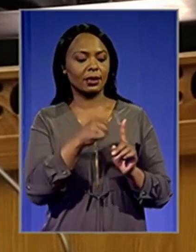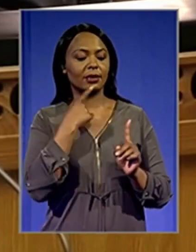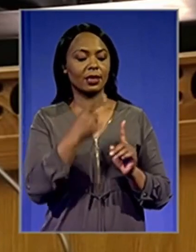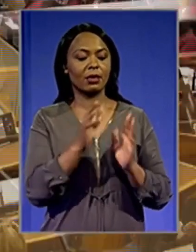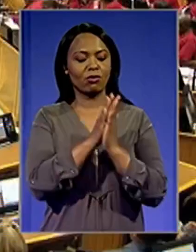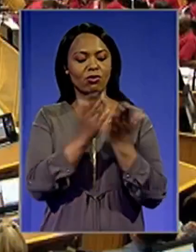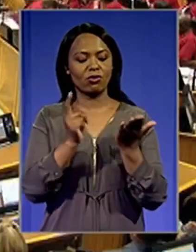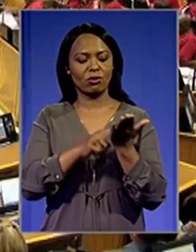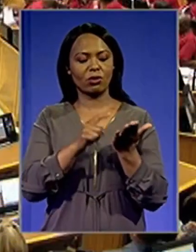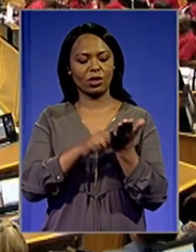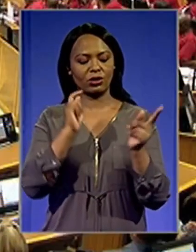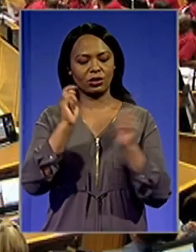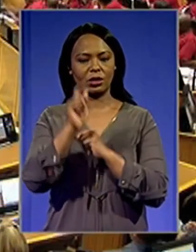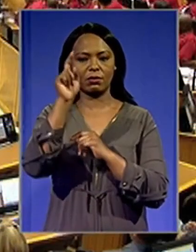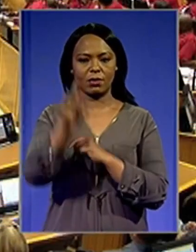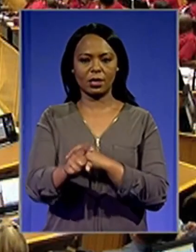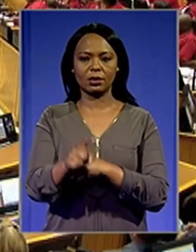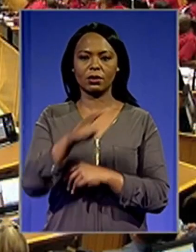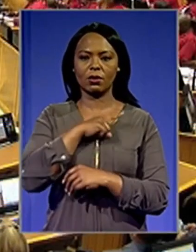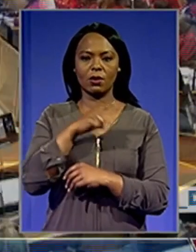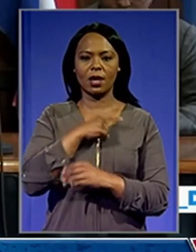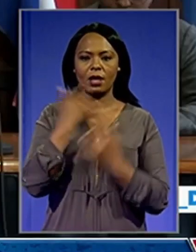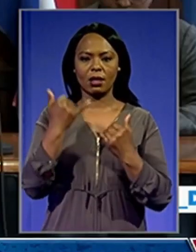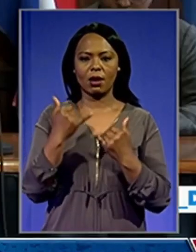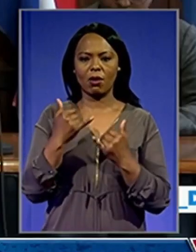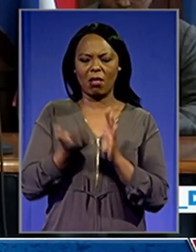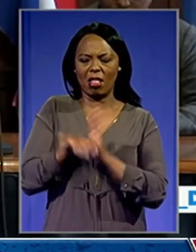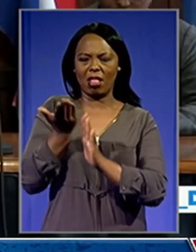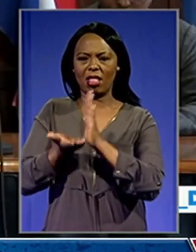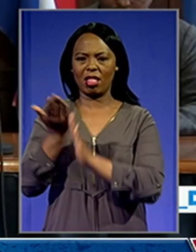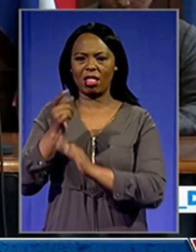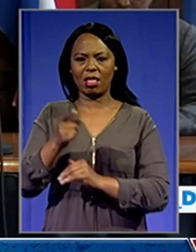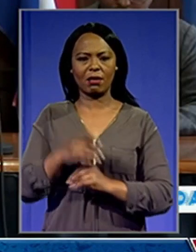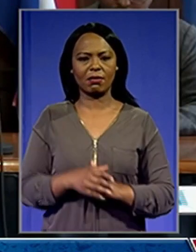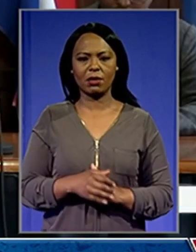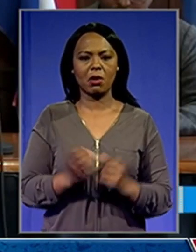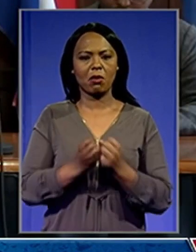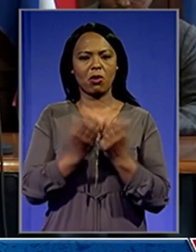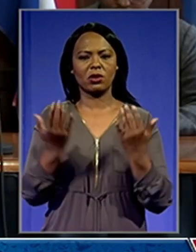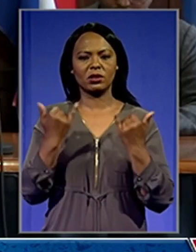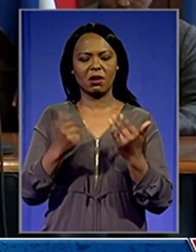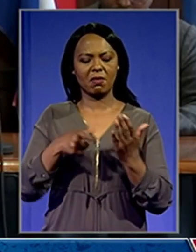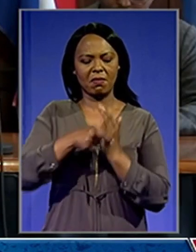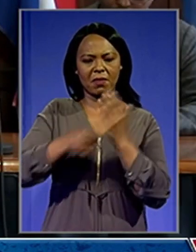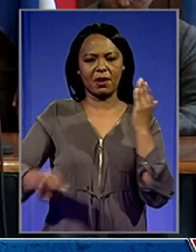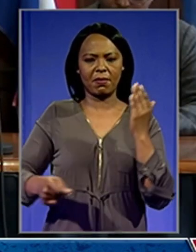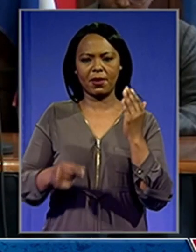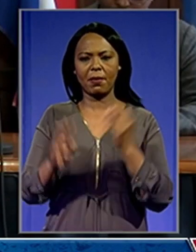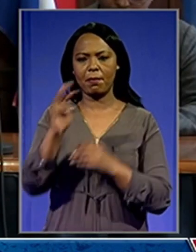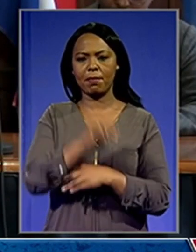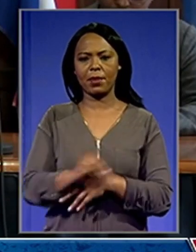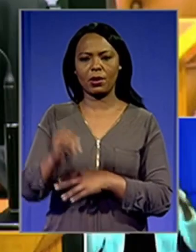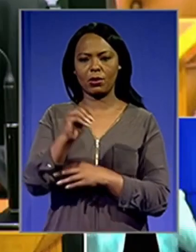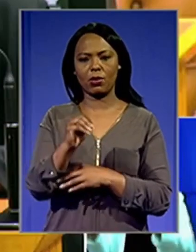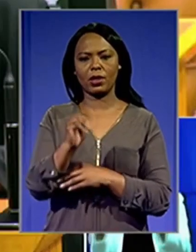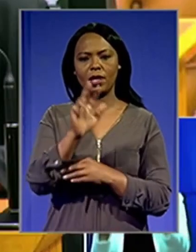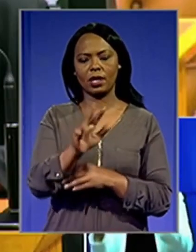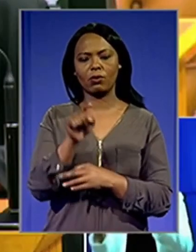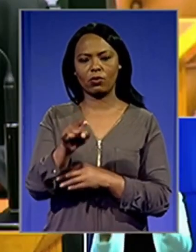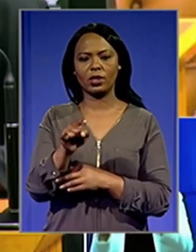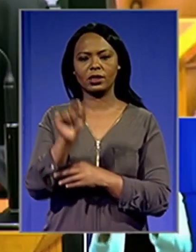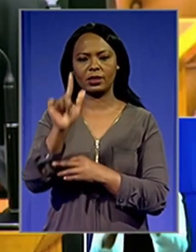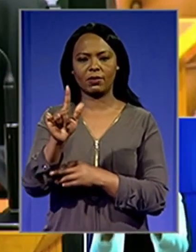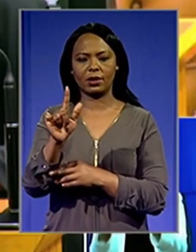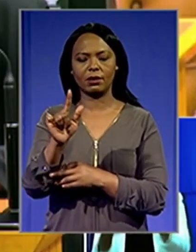bukana eno, ditshiamelo tsa ditona di ka okediwa, mme seno se jela baduela lekgetho diranta di le dimilione di le 87